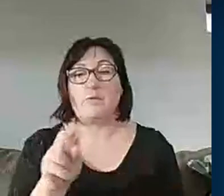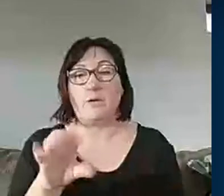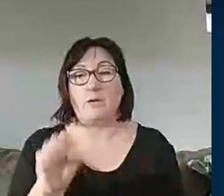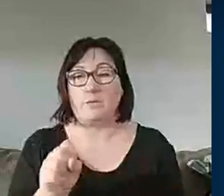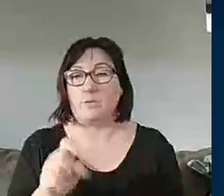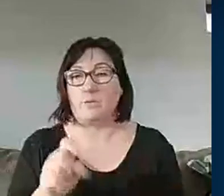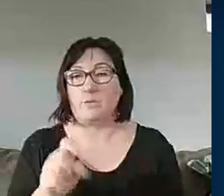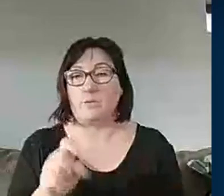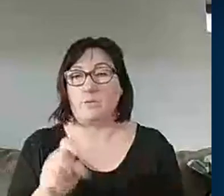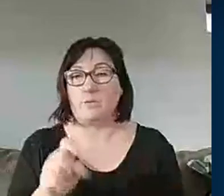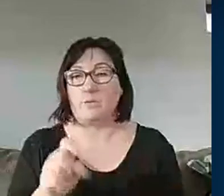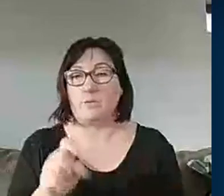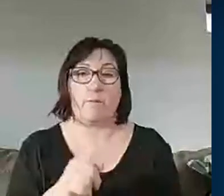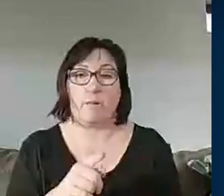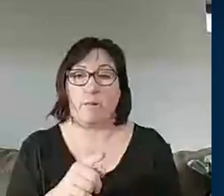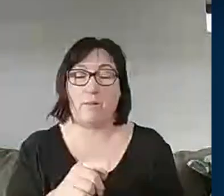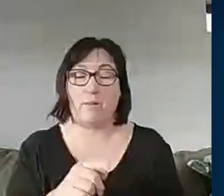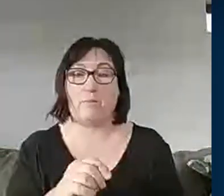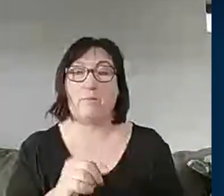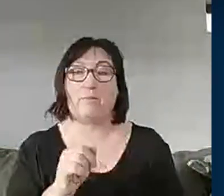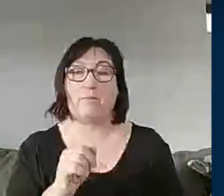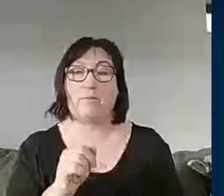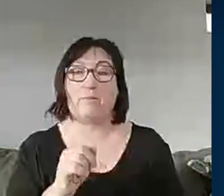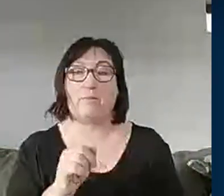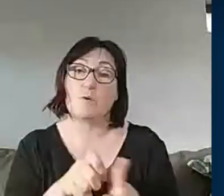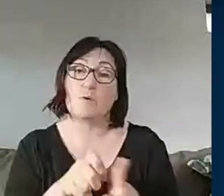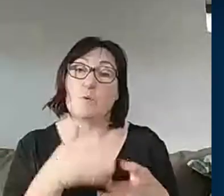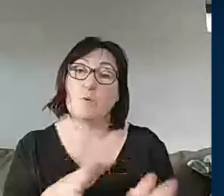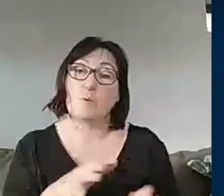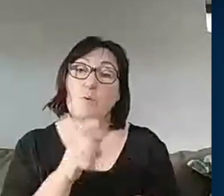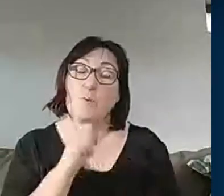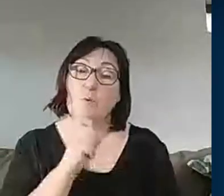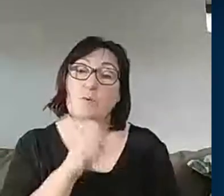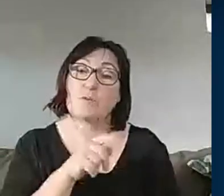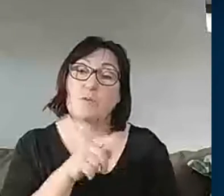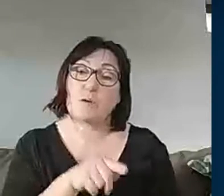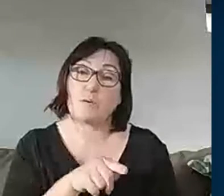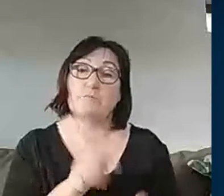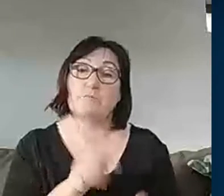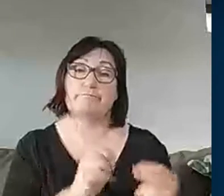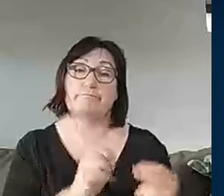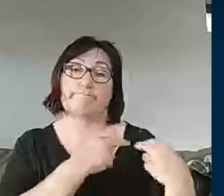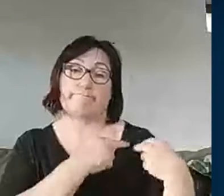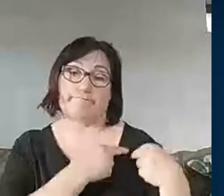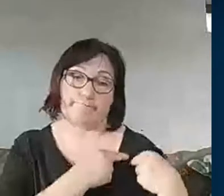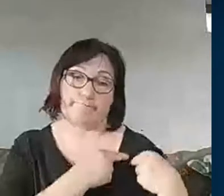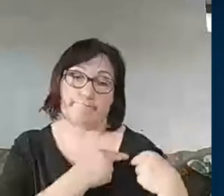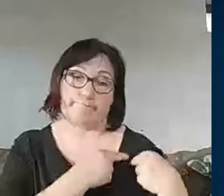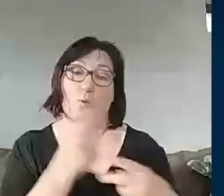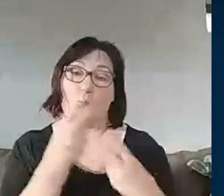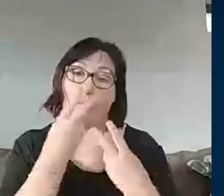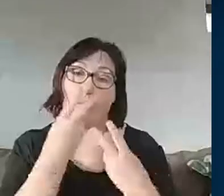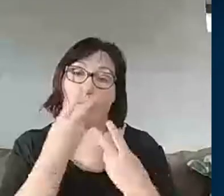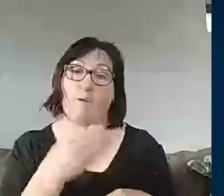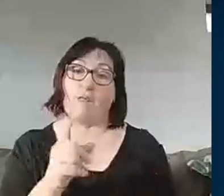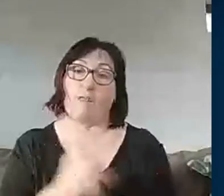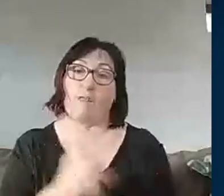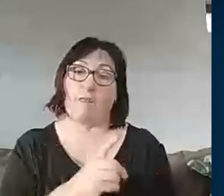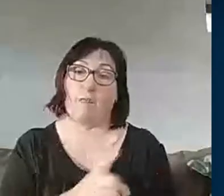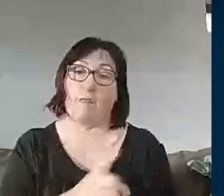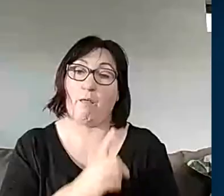The user is responsible for looking after the data. And it's very important here to either have